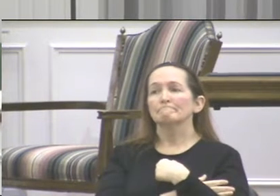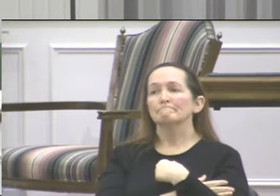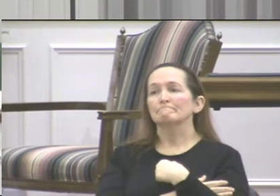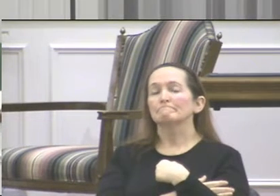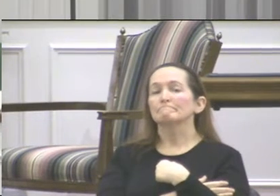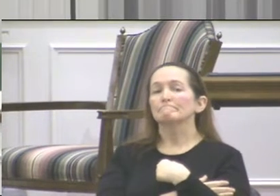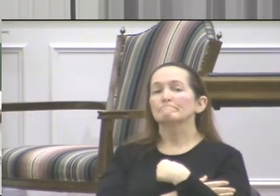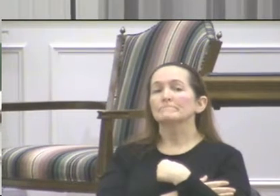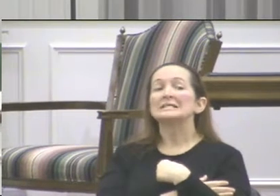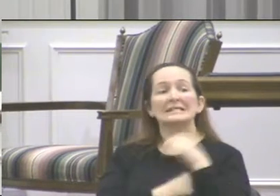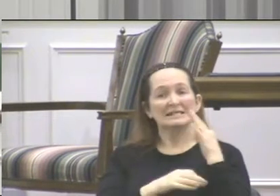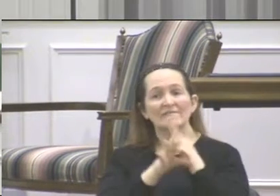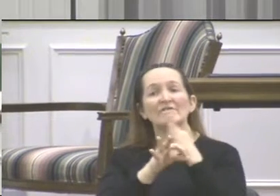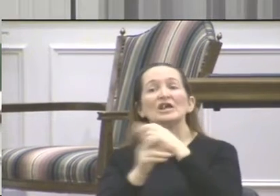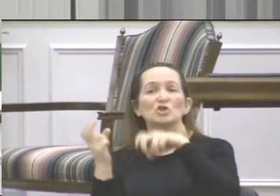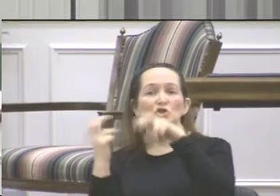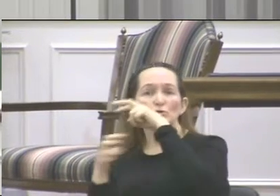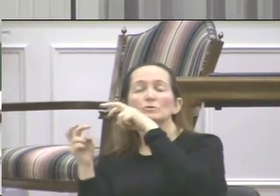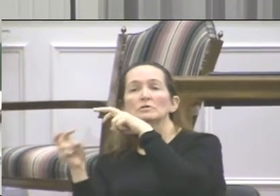It's a faith journey that you're on.